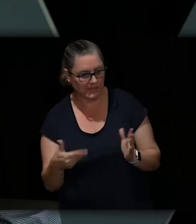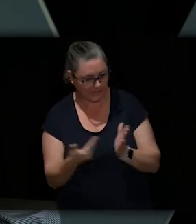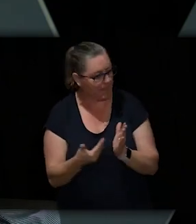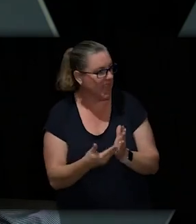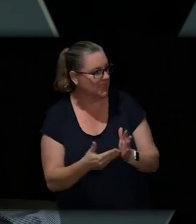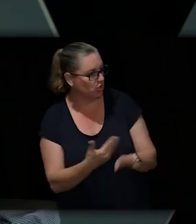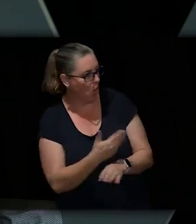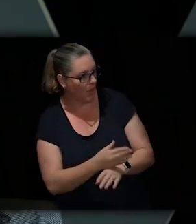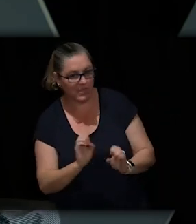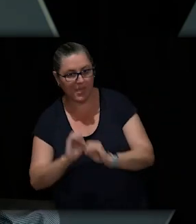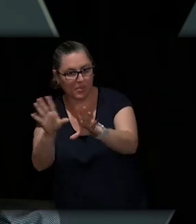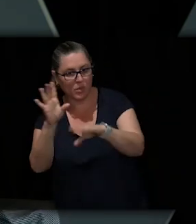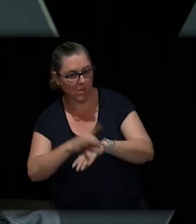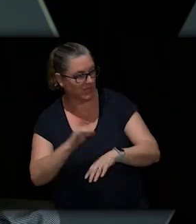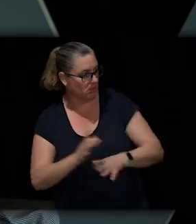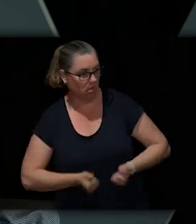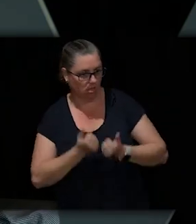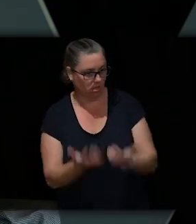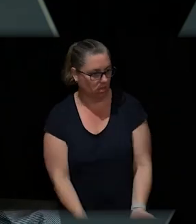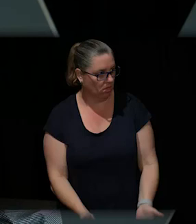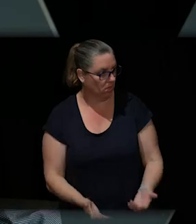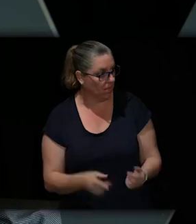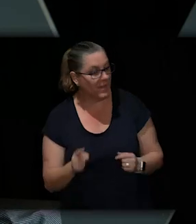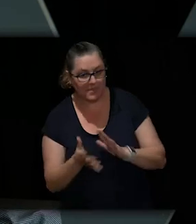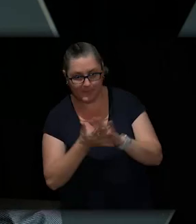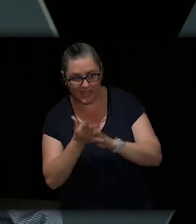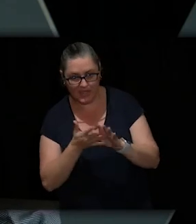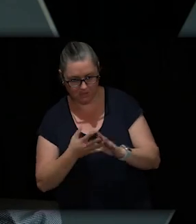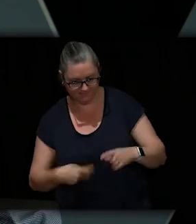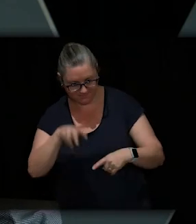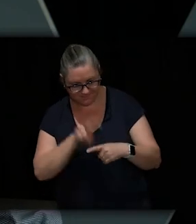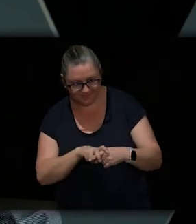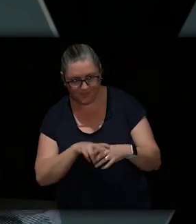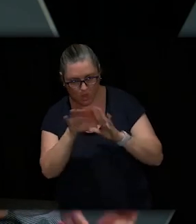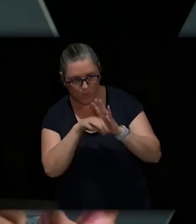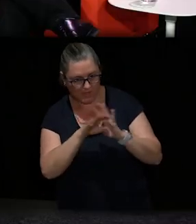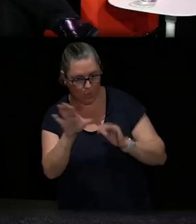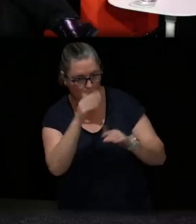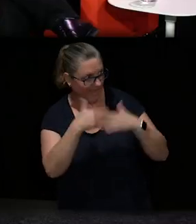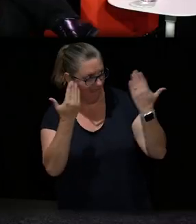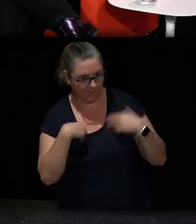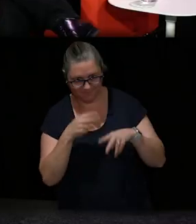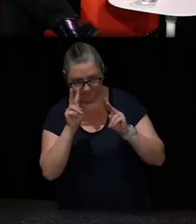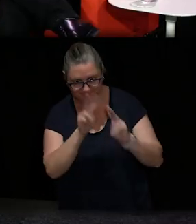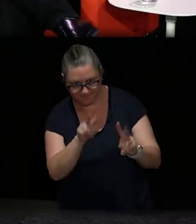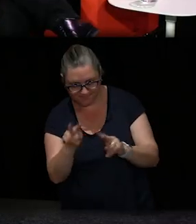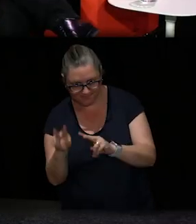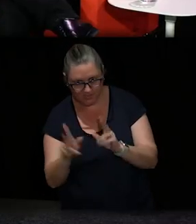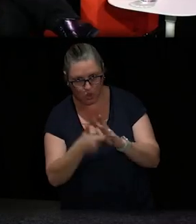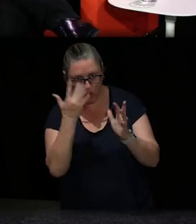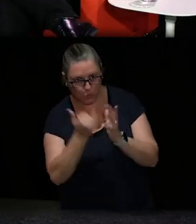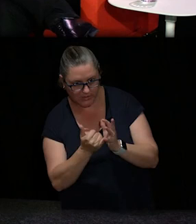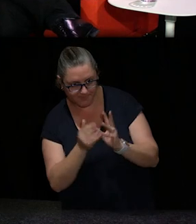for exhaustion after it. And what it basically is you sit at a computer all day long looking at the news and watching